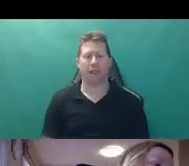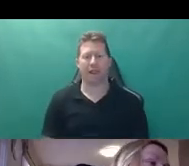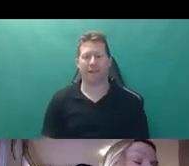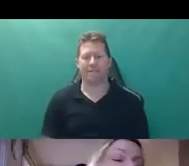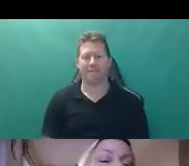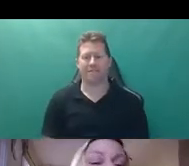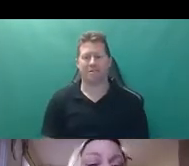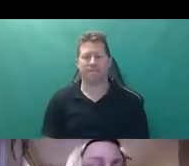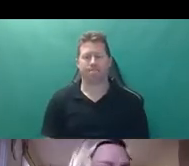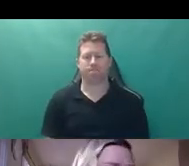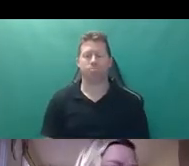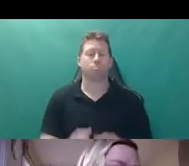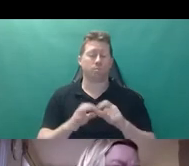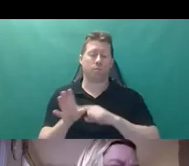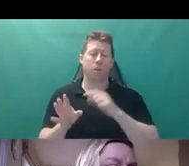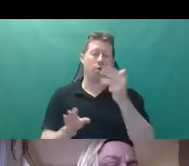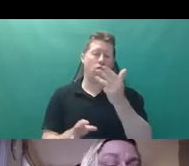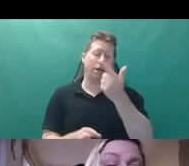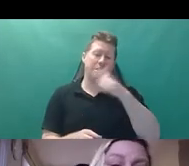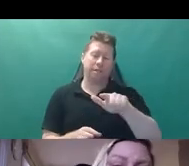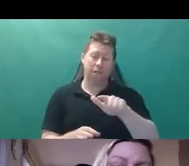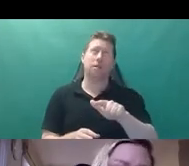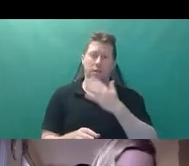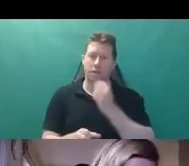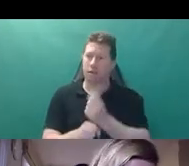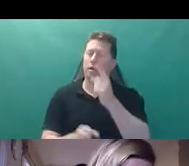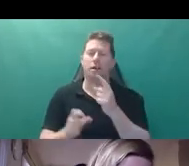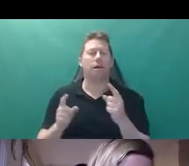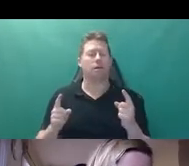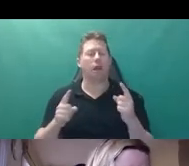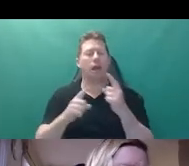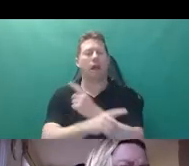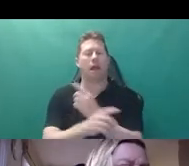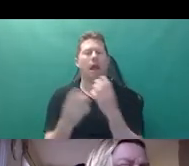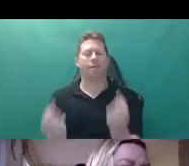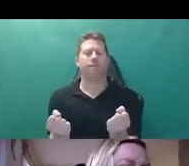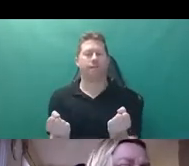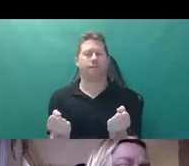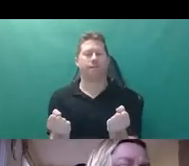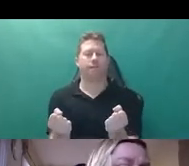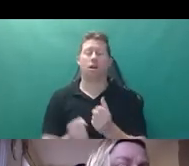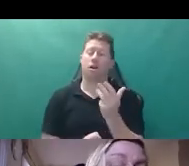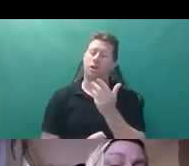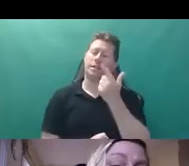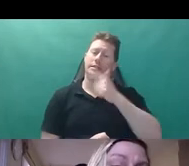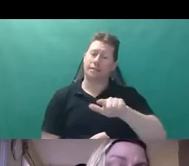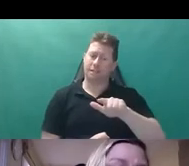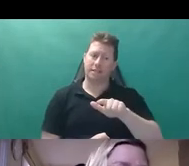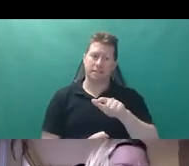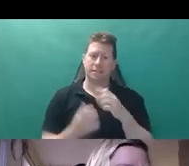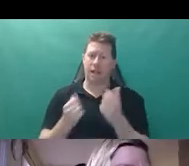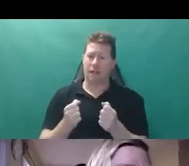So by the 1970s thankfully things started to change. By the 1970s you started to get a lot of other